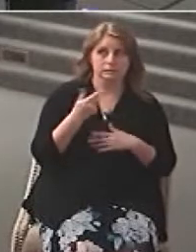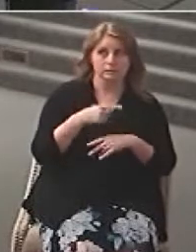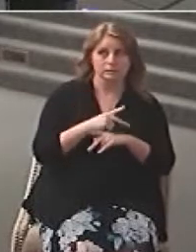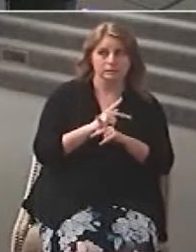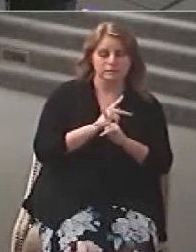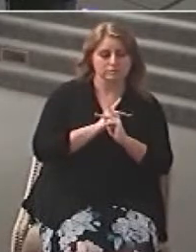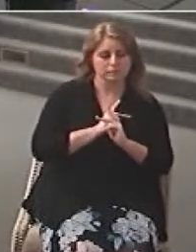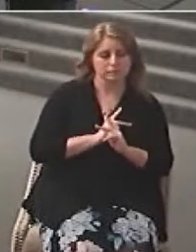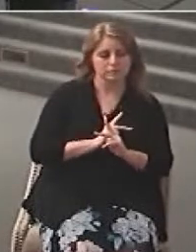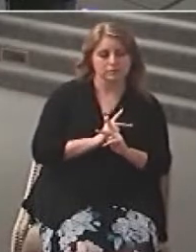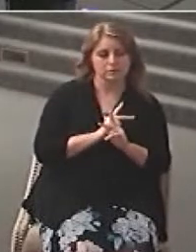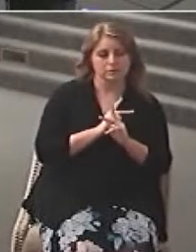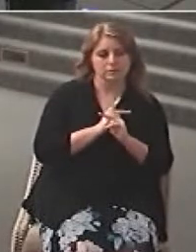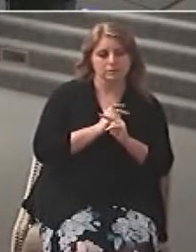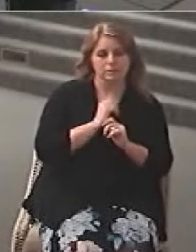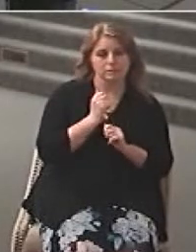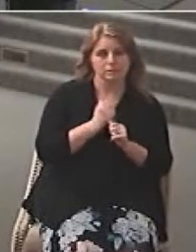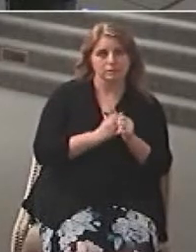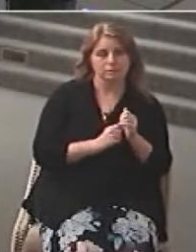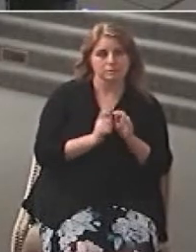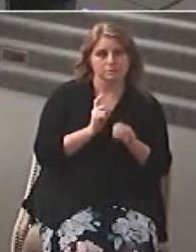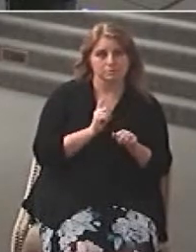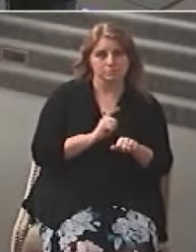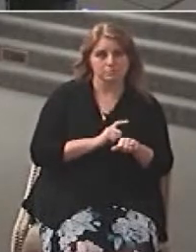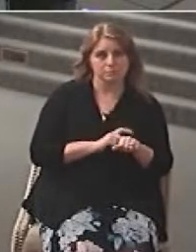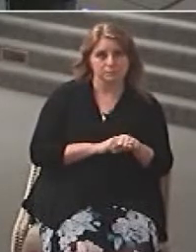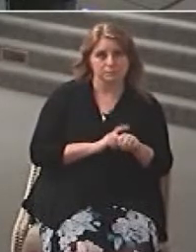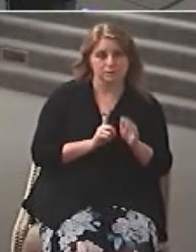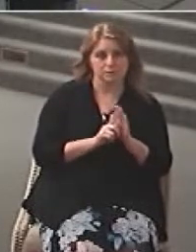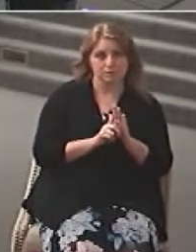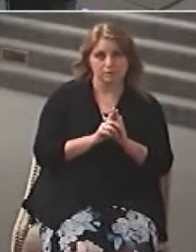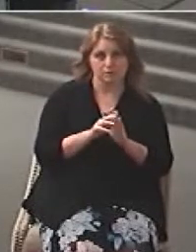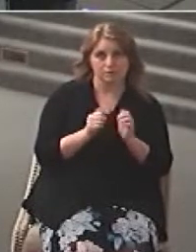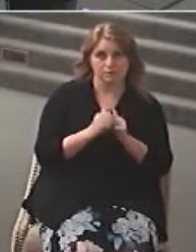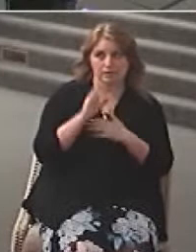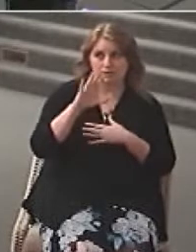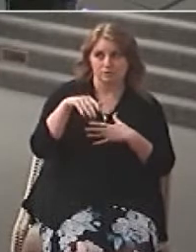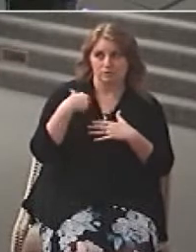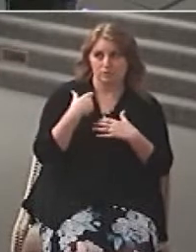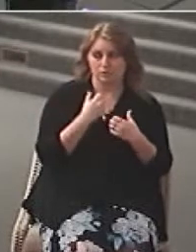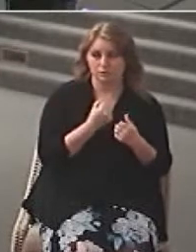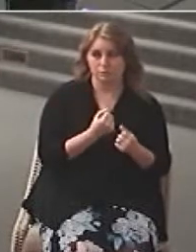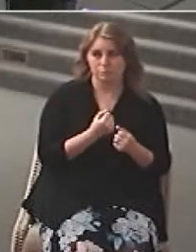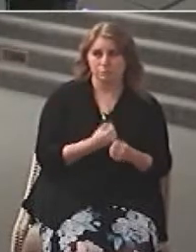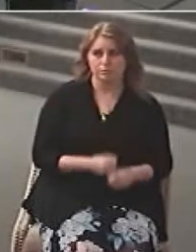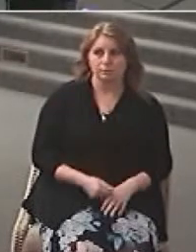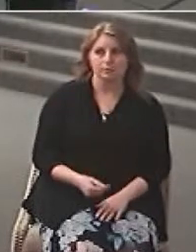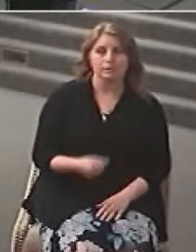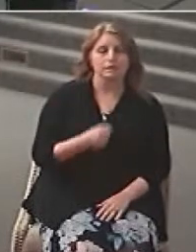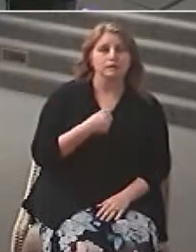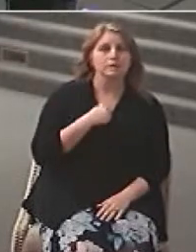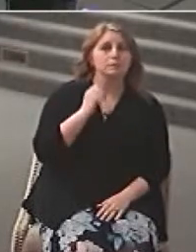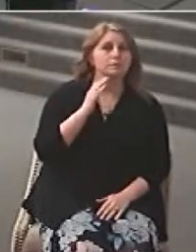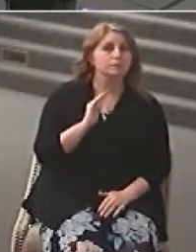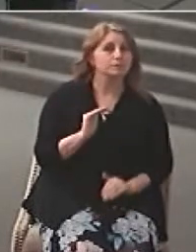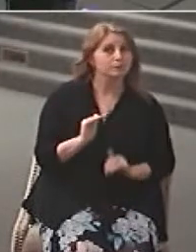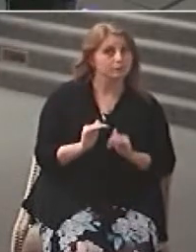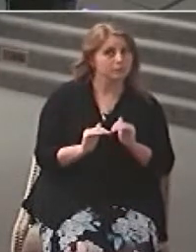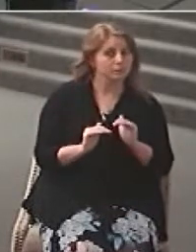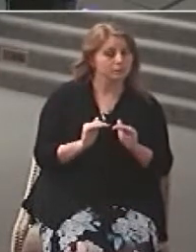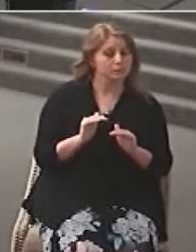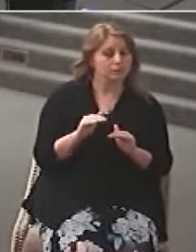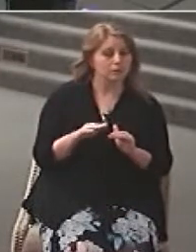me each moment by His power. I will walk in